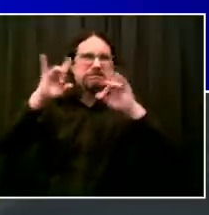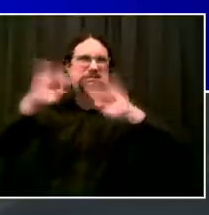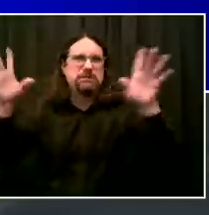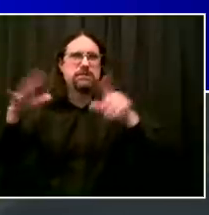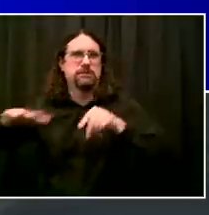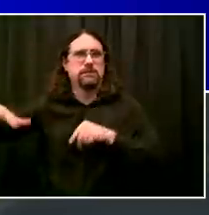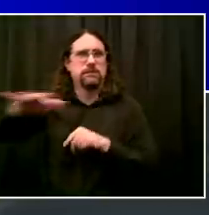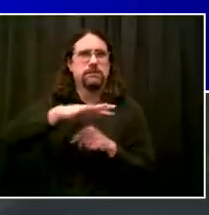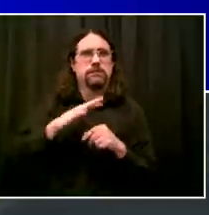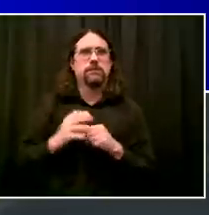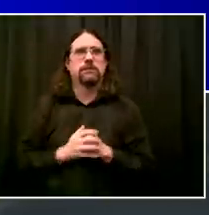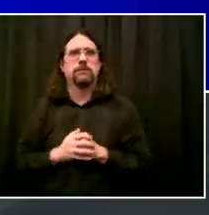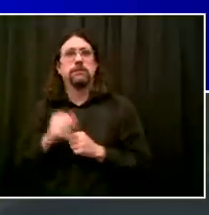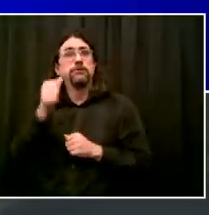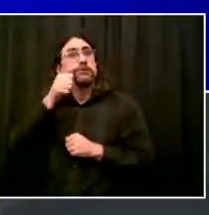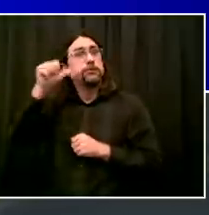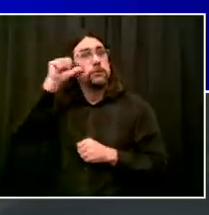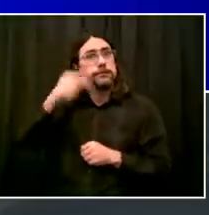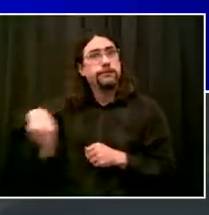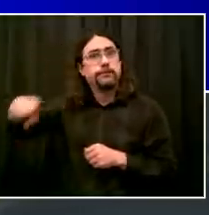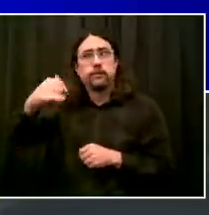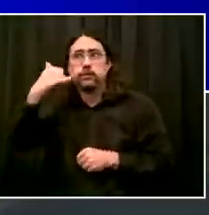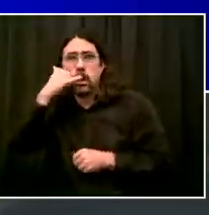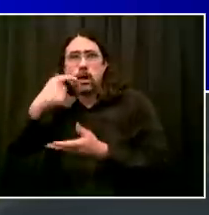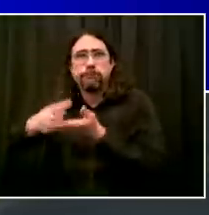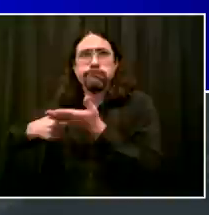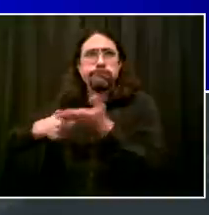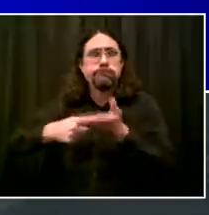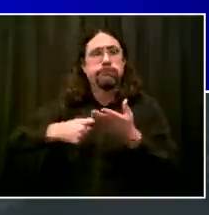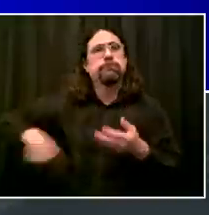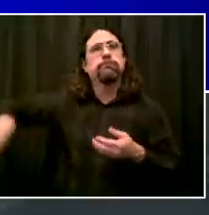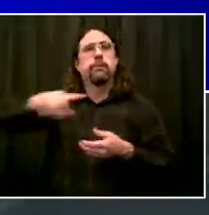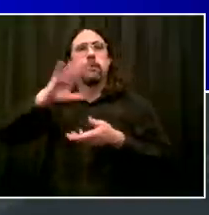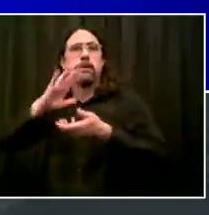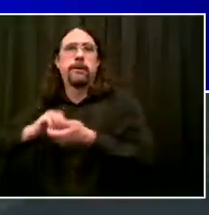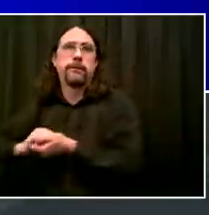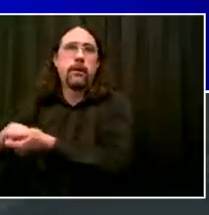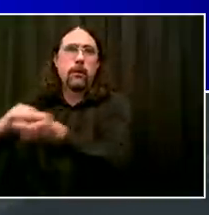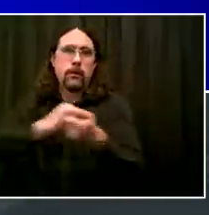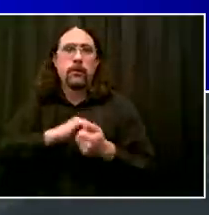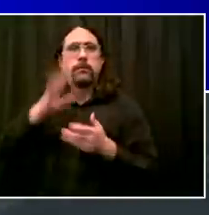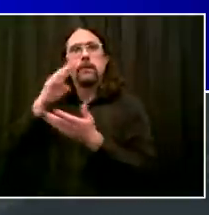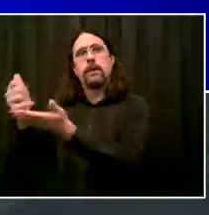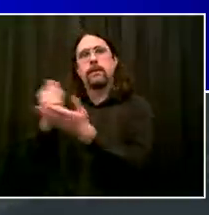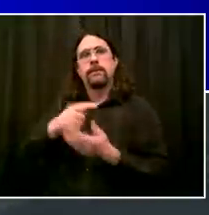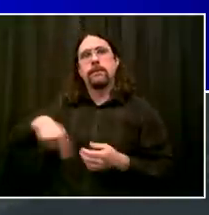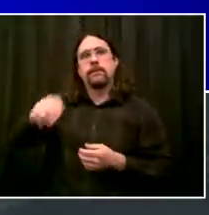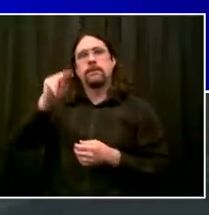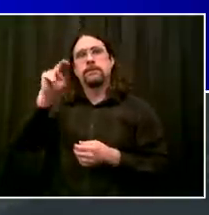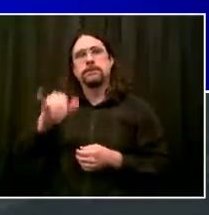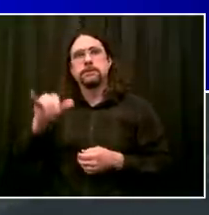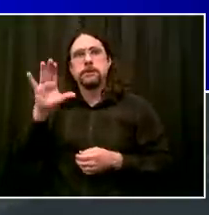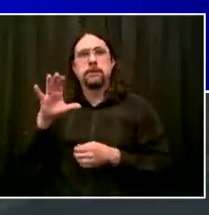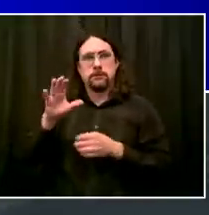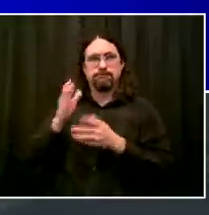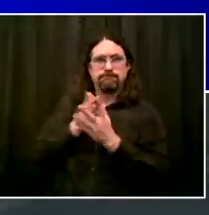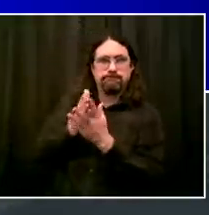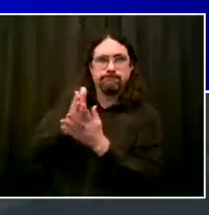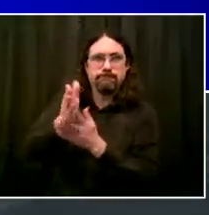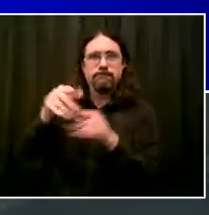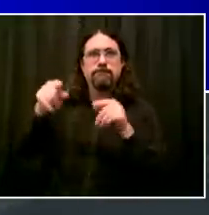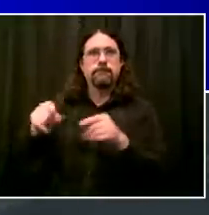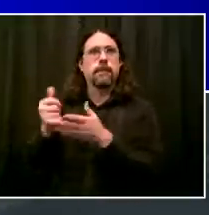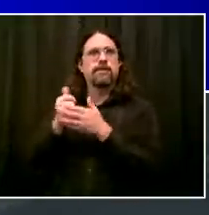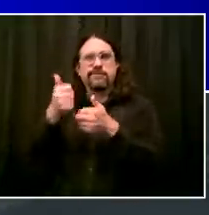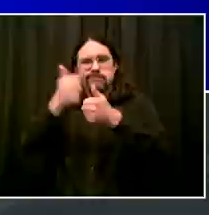step forward in this moment of crisis and play a crucial role at the local level now fighting the coronavirus,